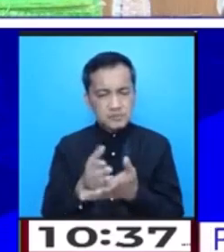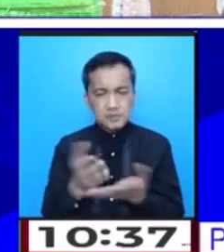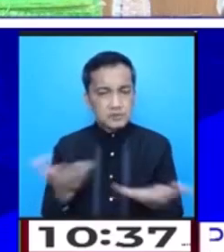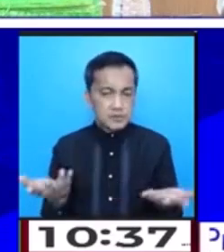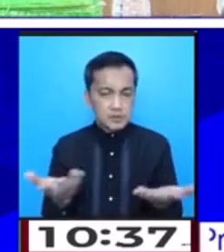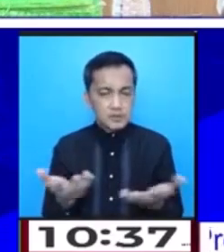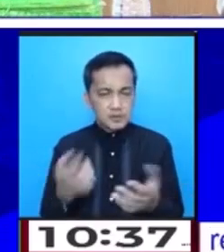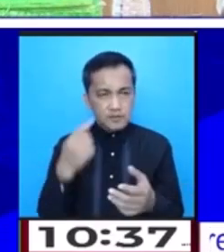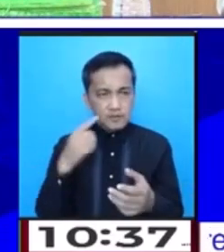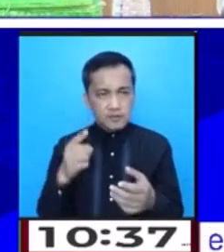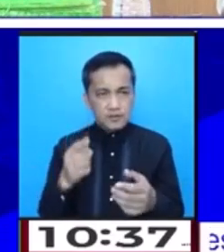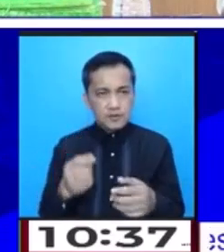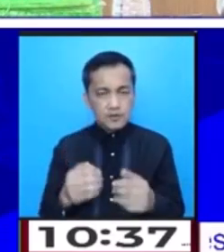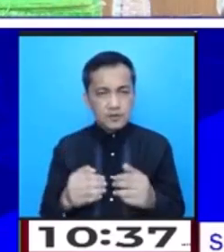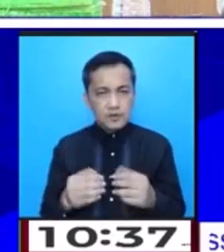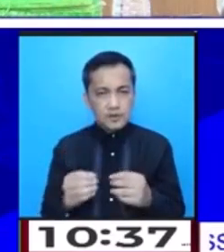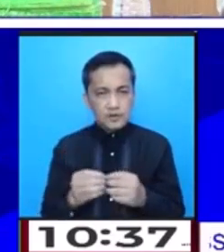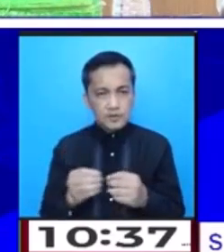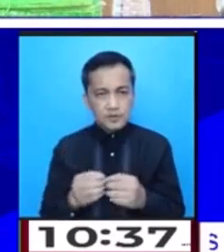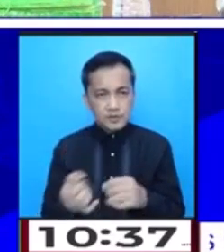increases in interest rates.